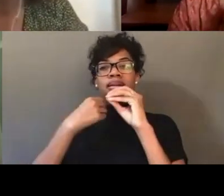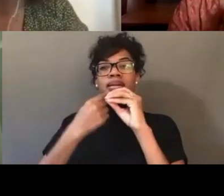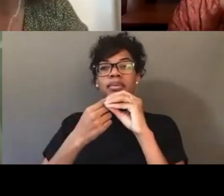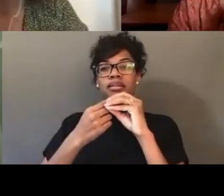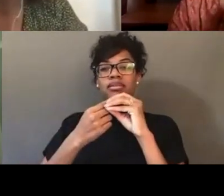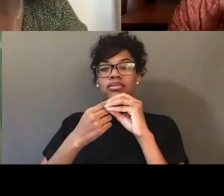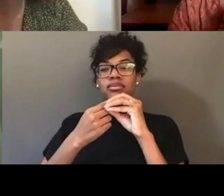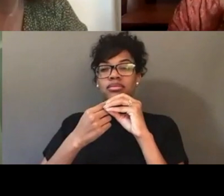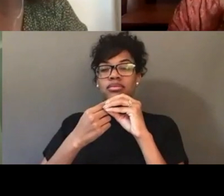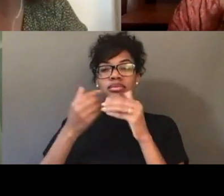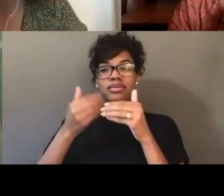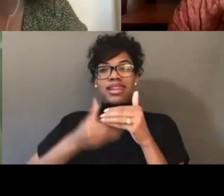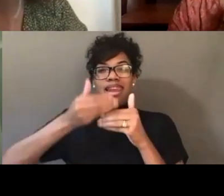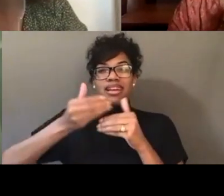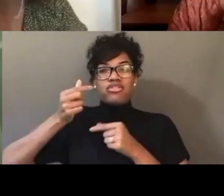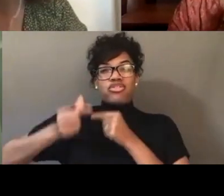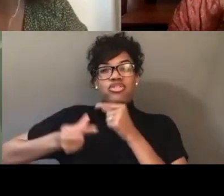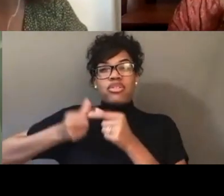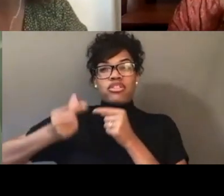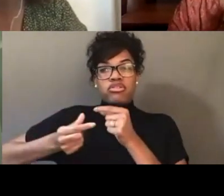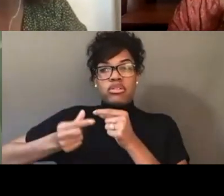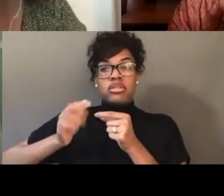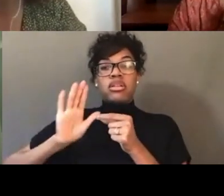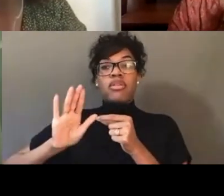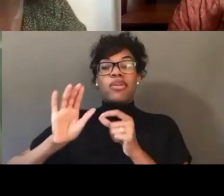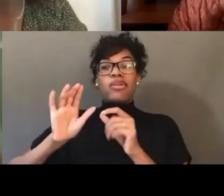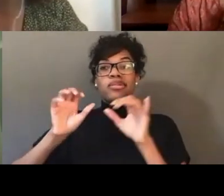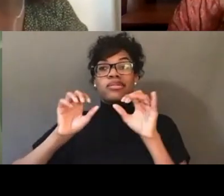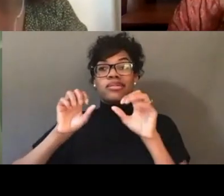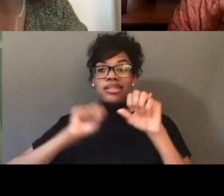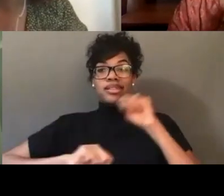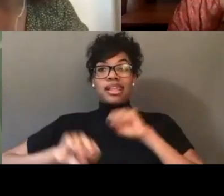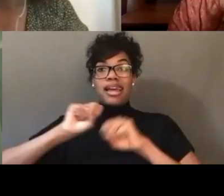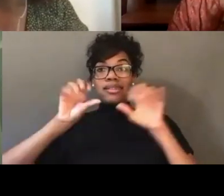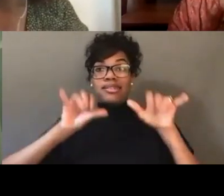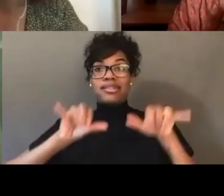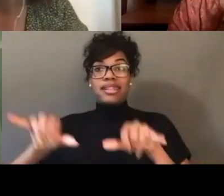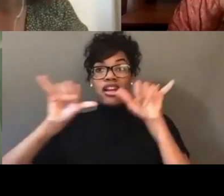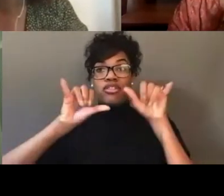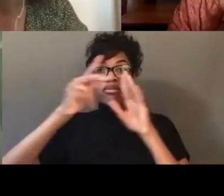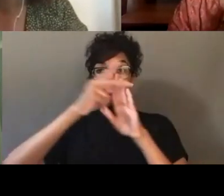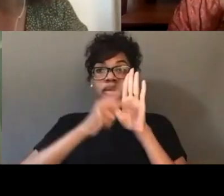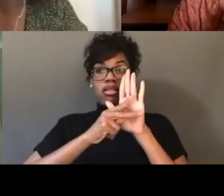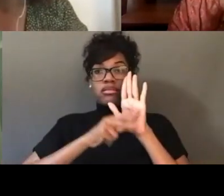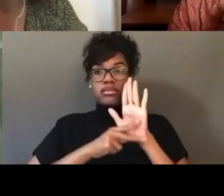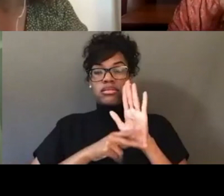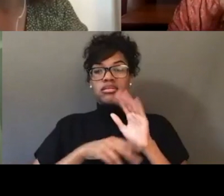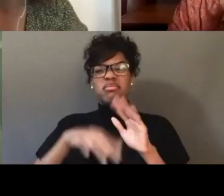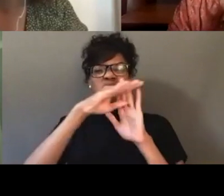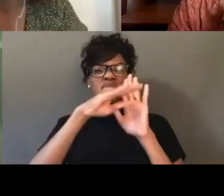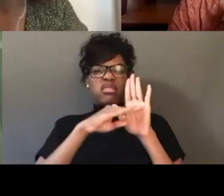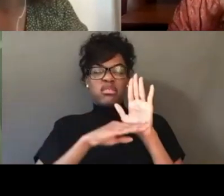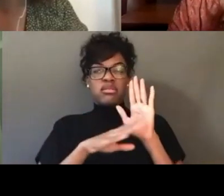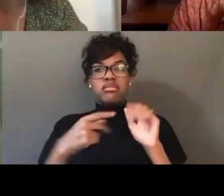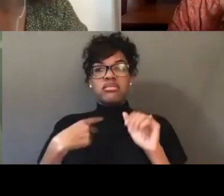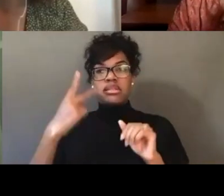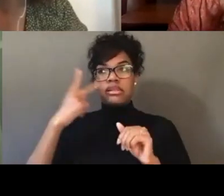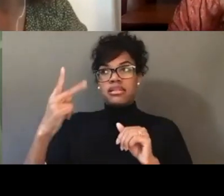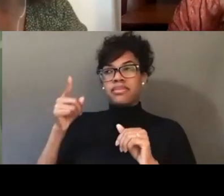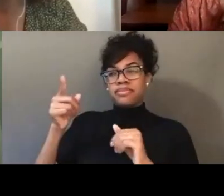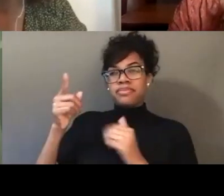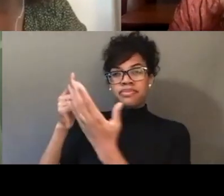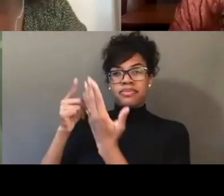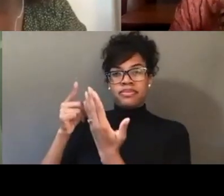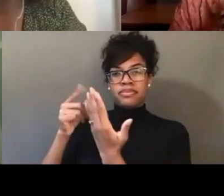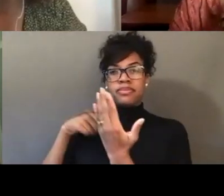standards. And these are not state specific. If your state has adopted them, then these are, then they apply for you as well, no matter which